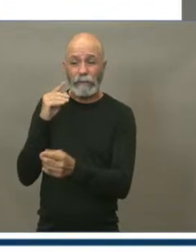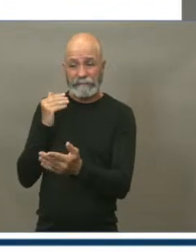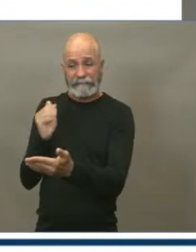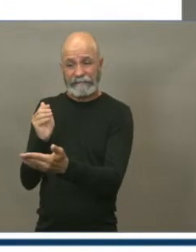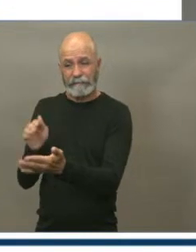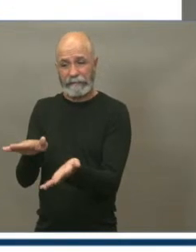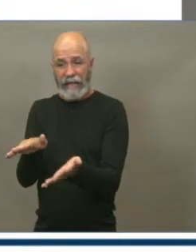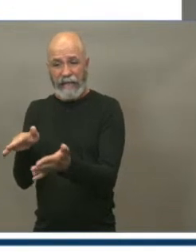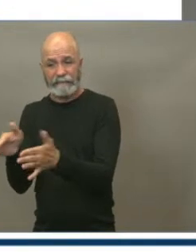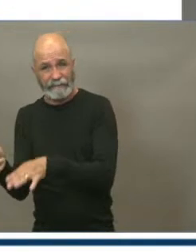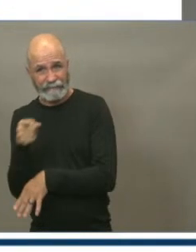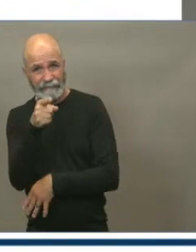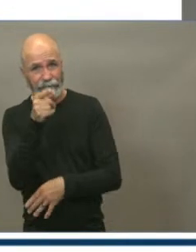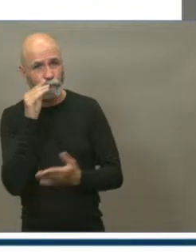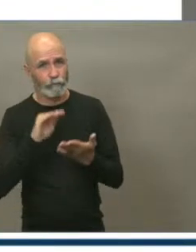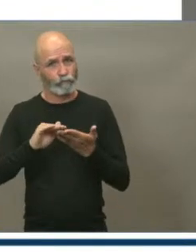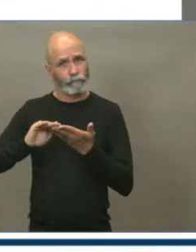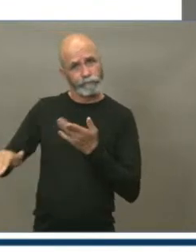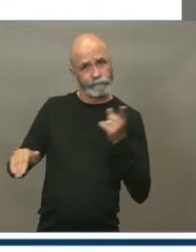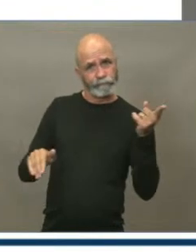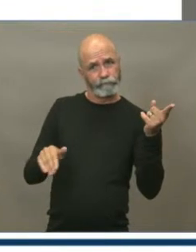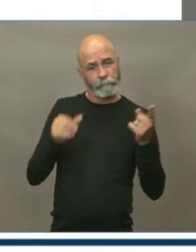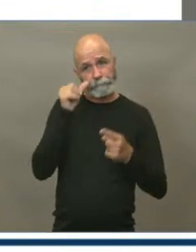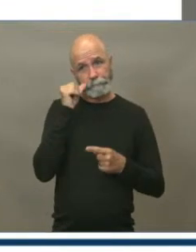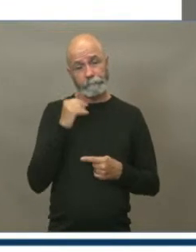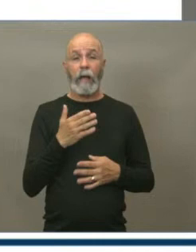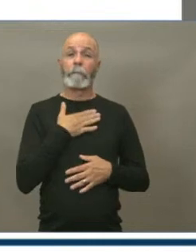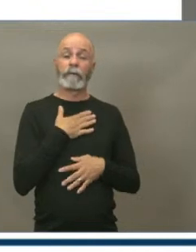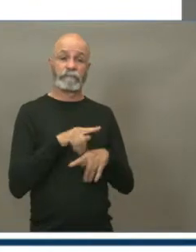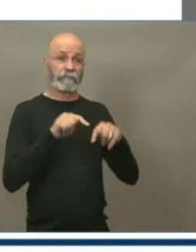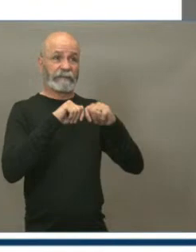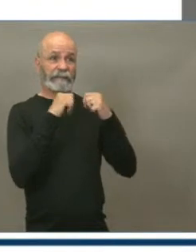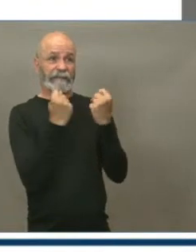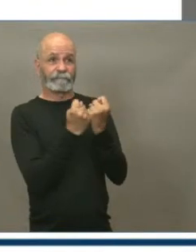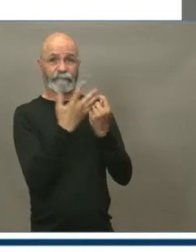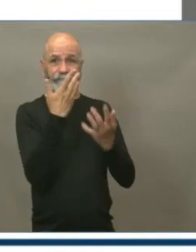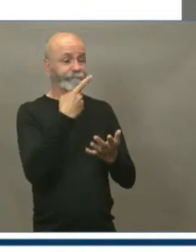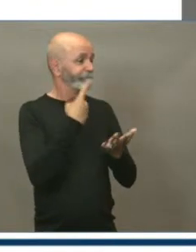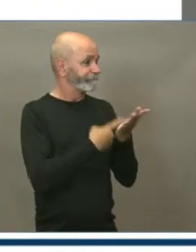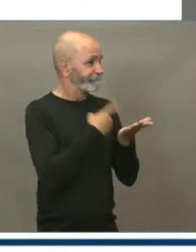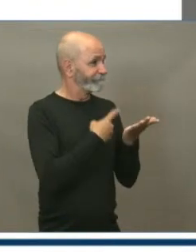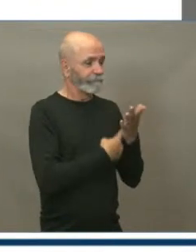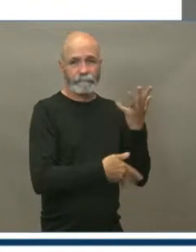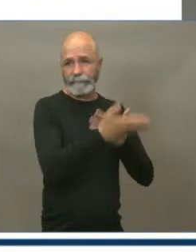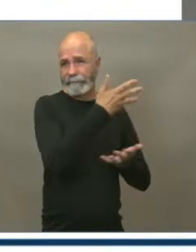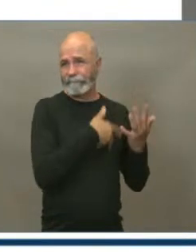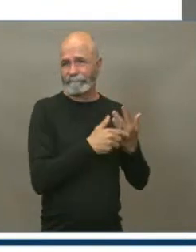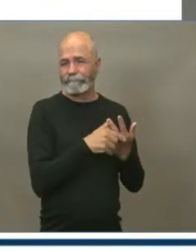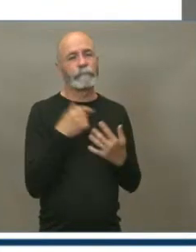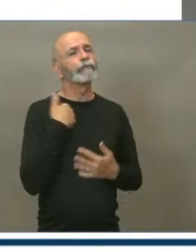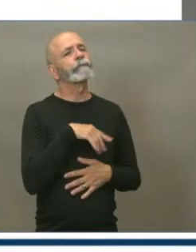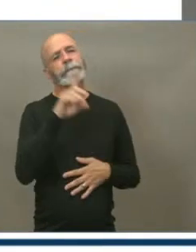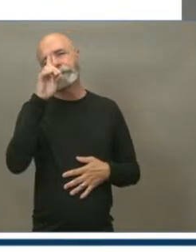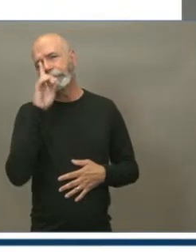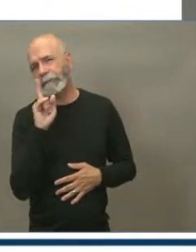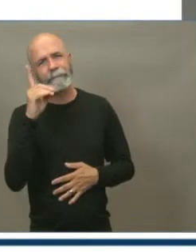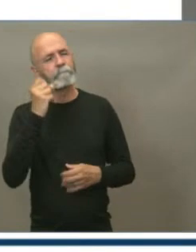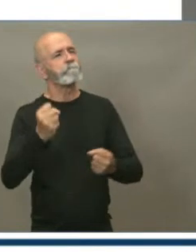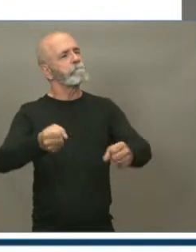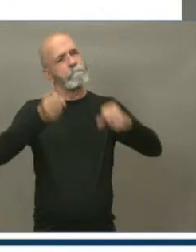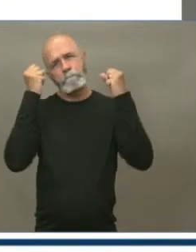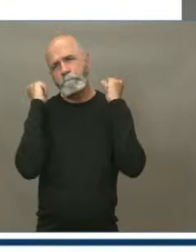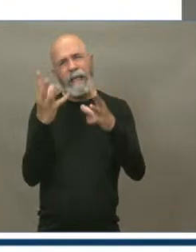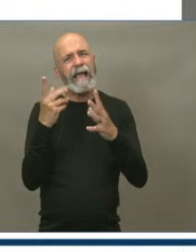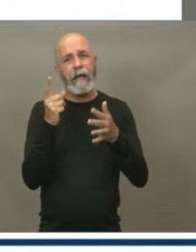them personally. We've certainly have given as a significant proportion in the second